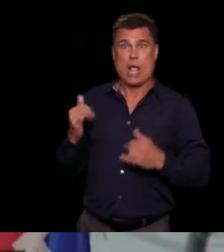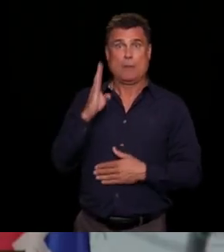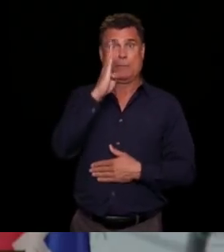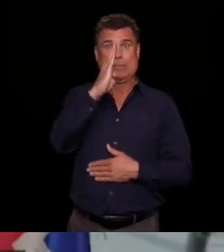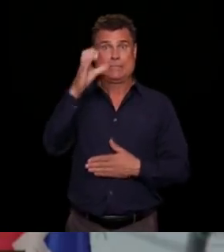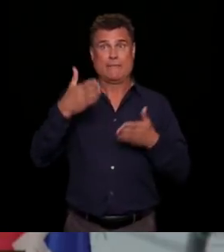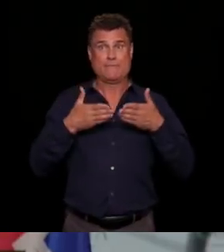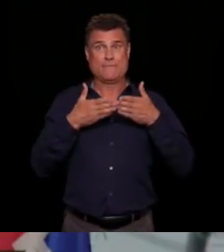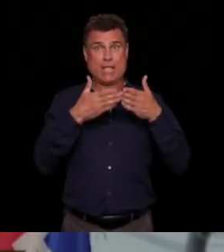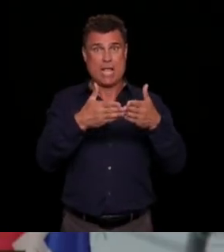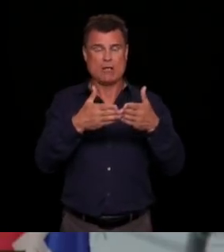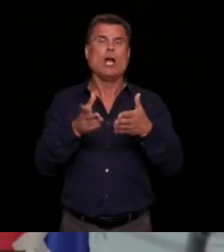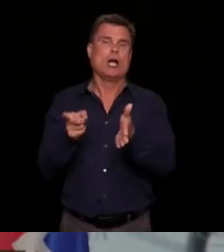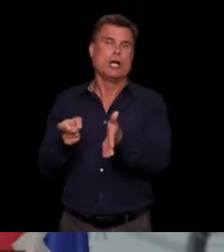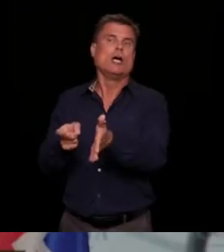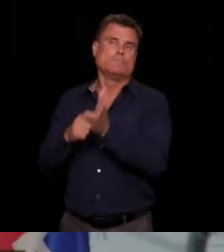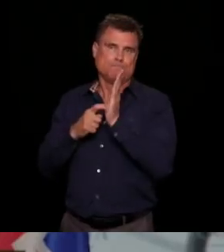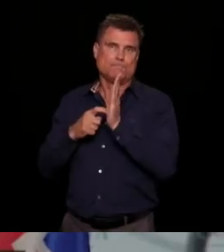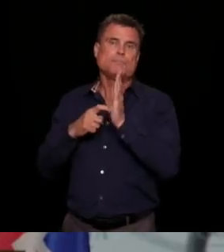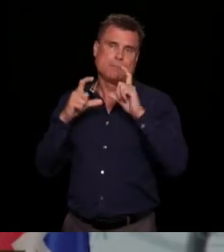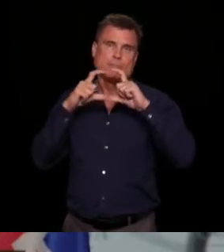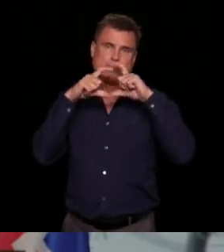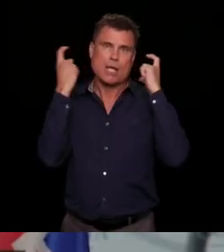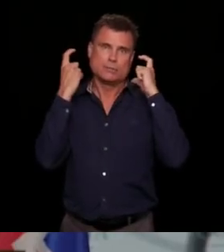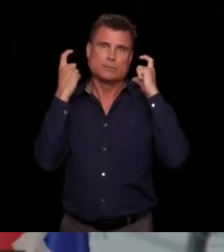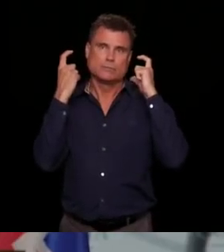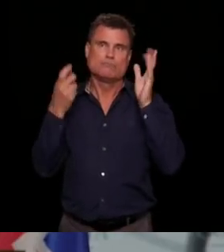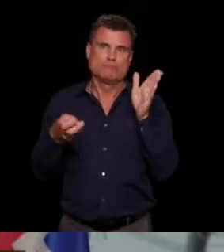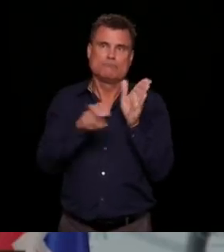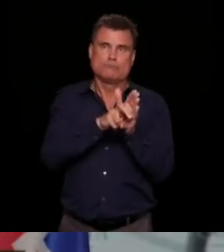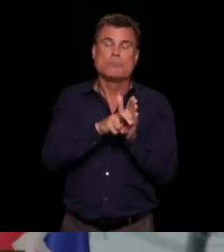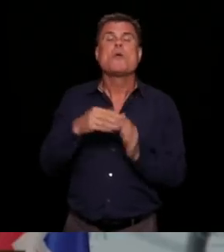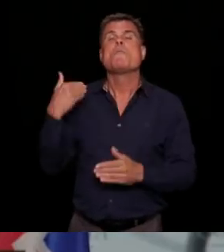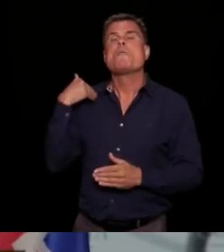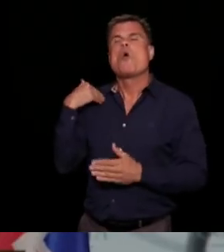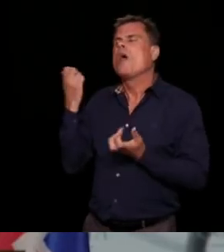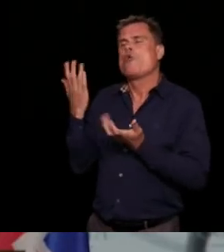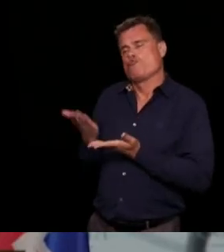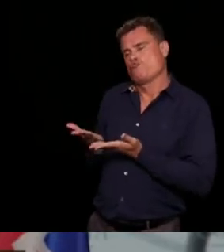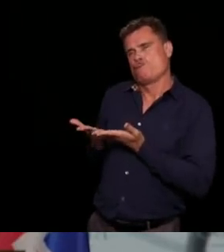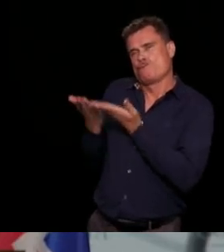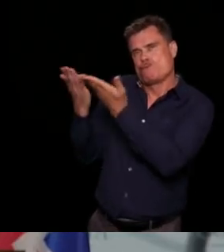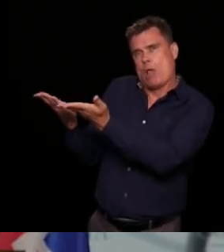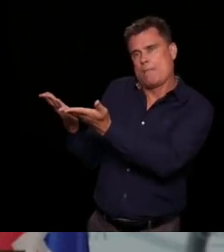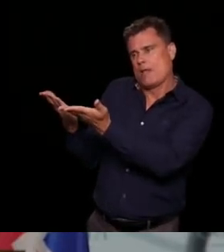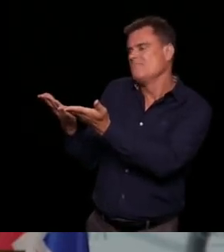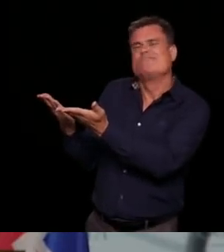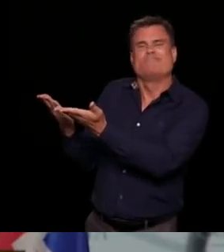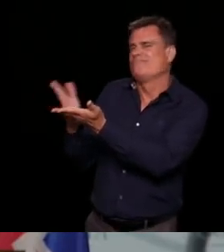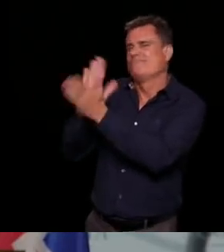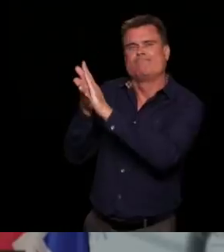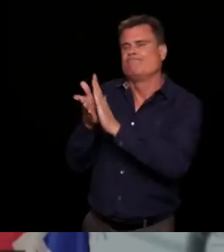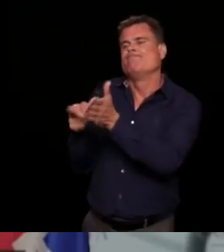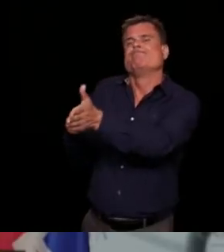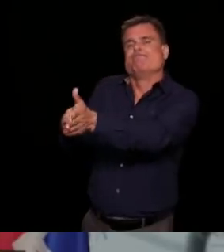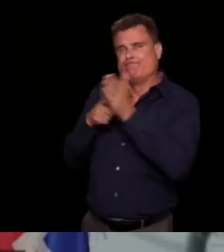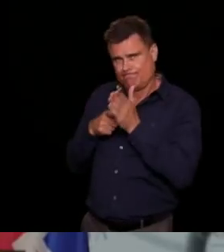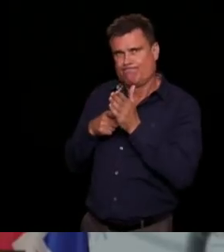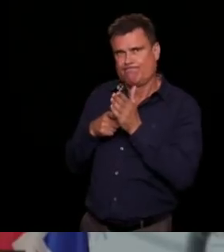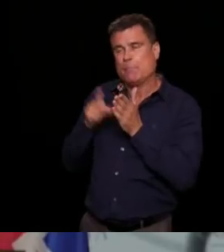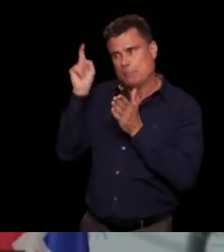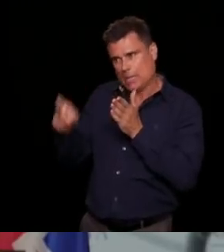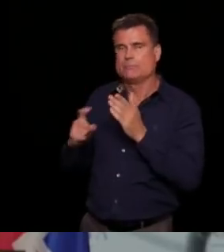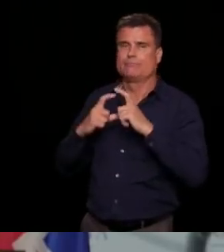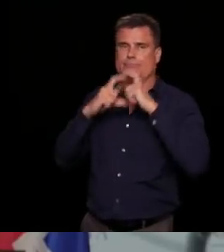masks now mandatory instead of having that as a recommended suggestion for travelers. So we know that